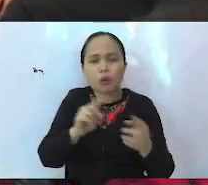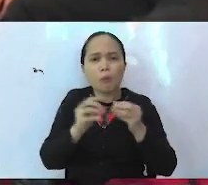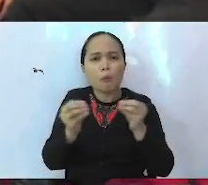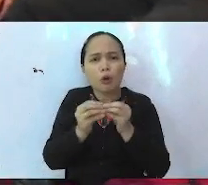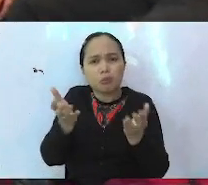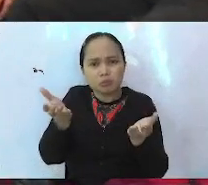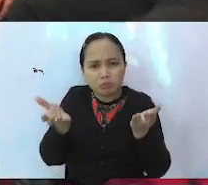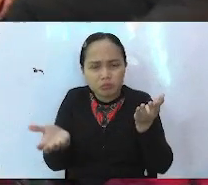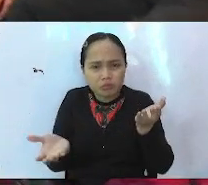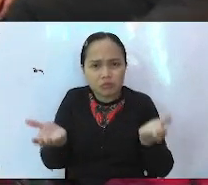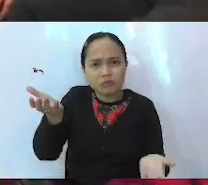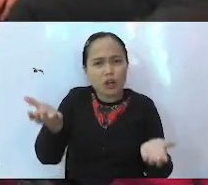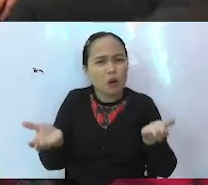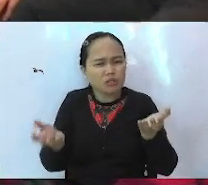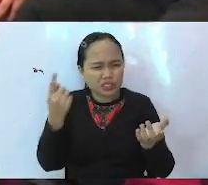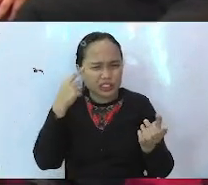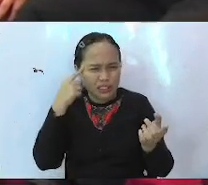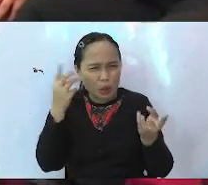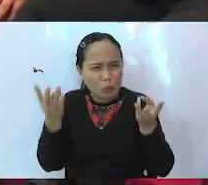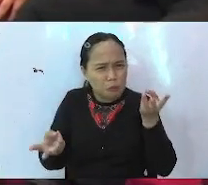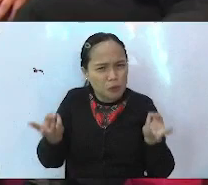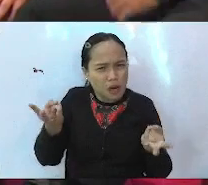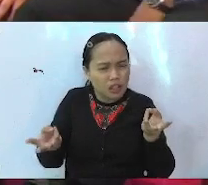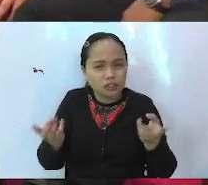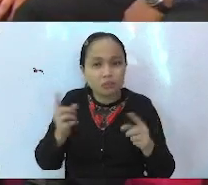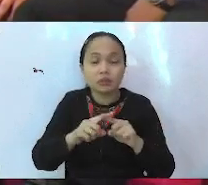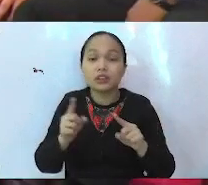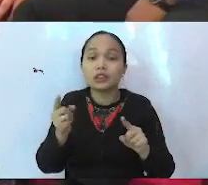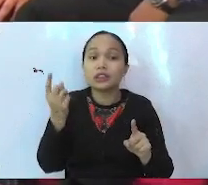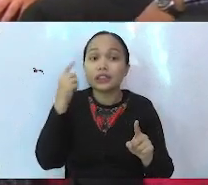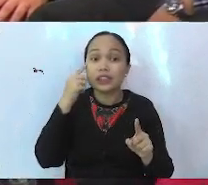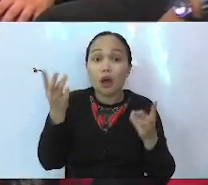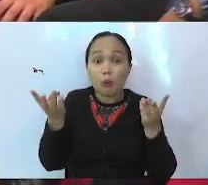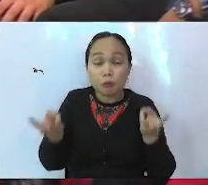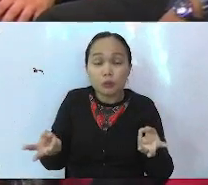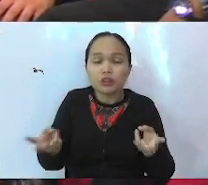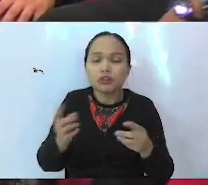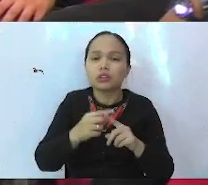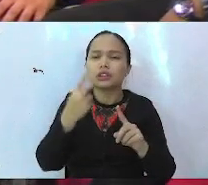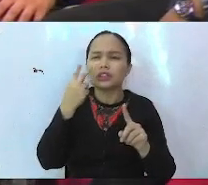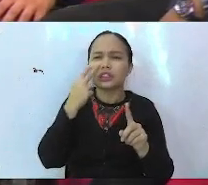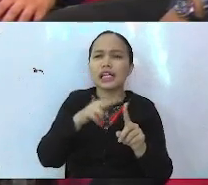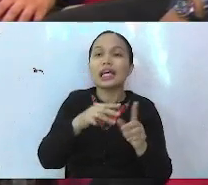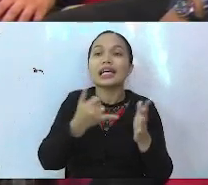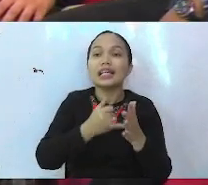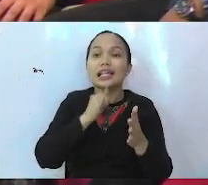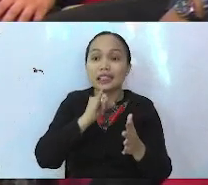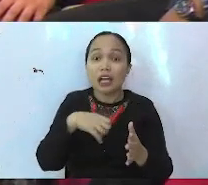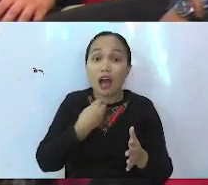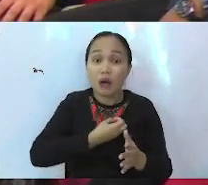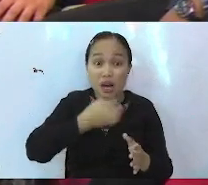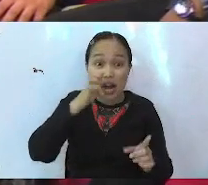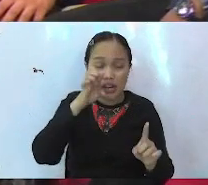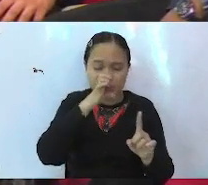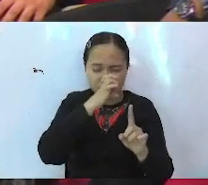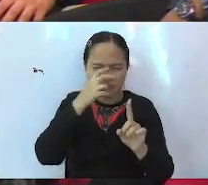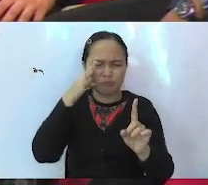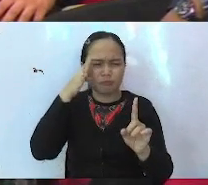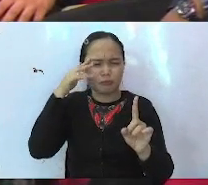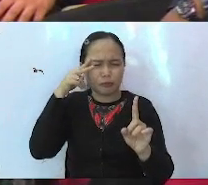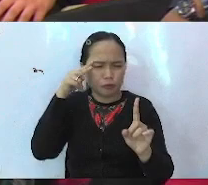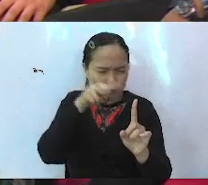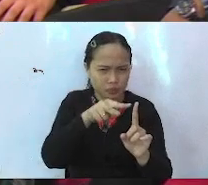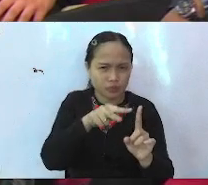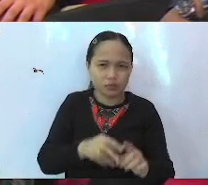more? Yeah. You know, you got to remember, it's our eyes that sidetrack us. That's where that verse started with, is our